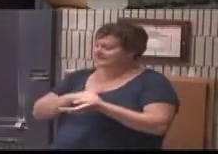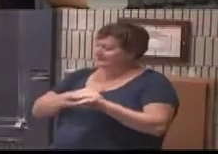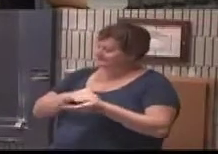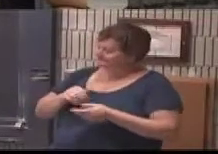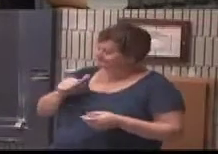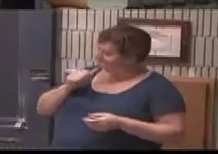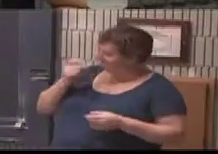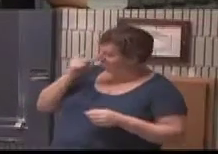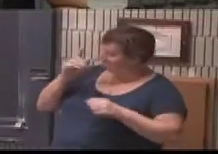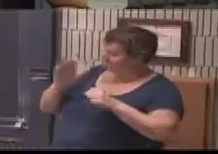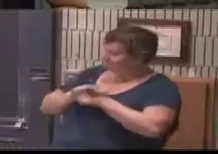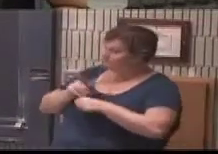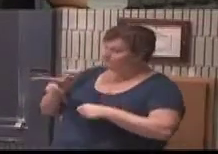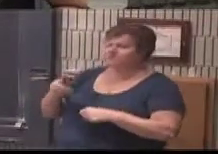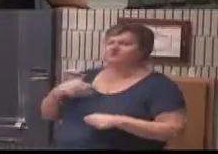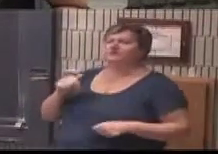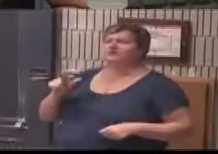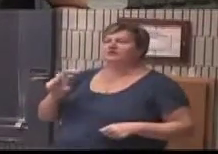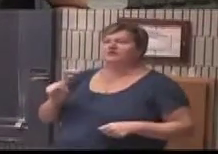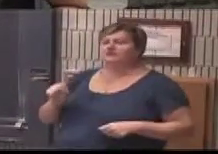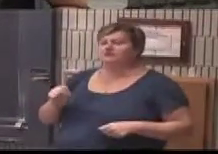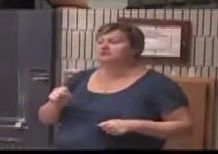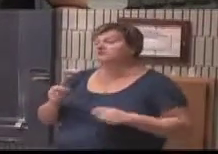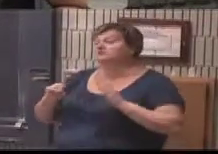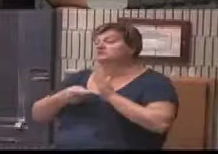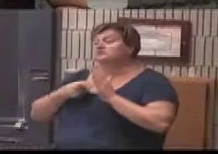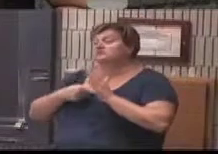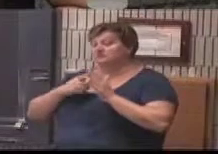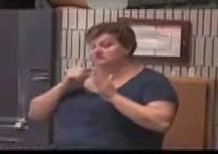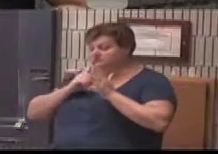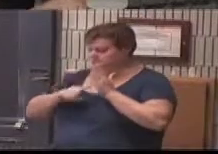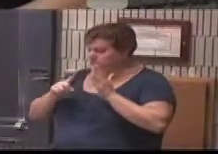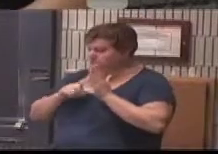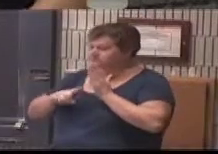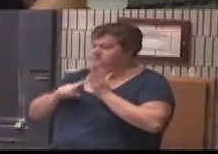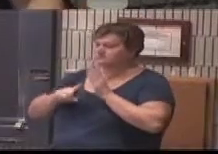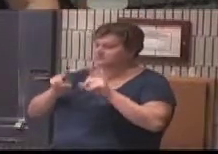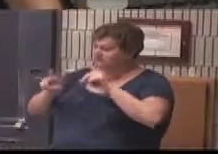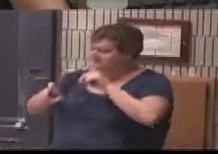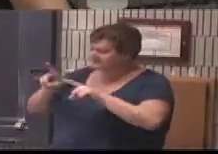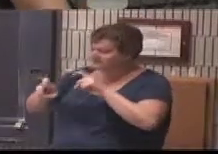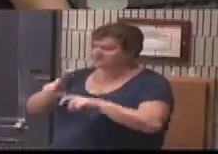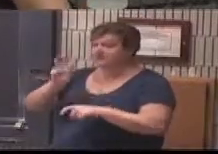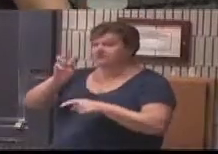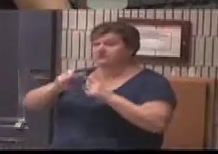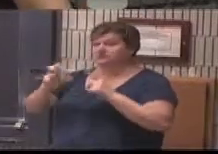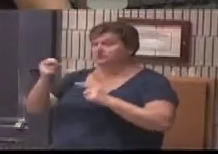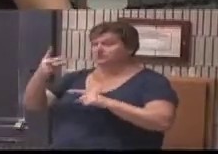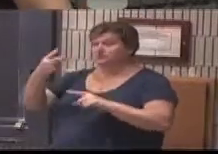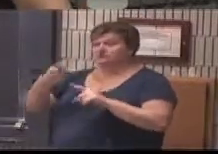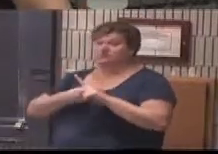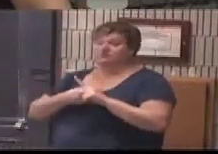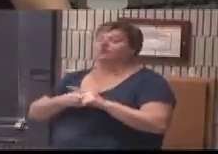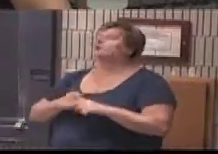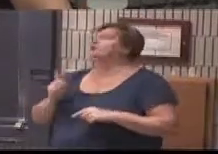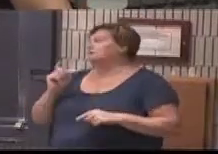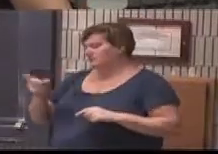it's ALS. People often go for extensive testing for 6 to 12 months to hear the diagnosis. So that's another very frustrating part